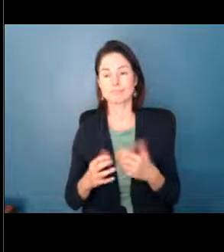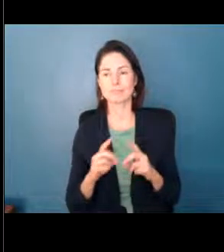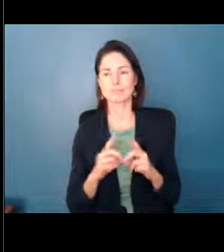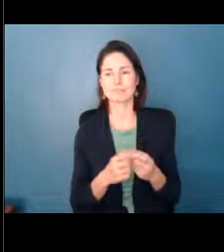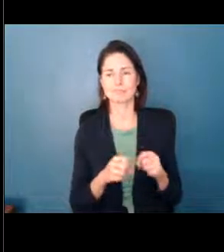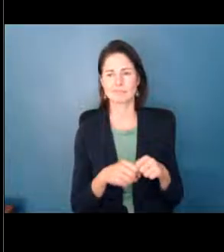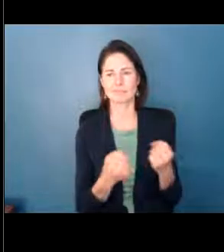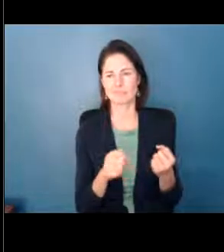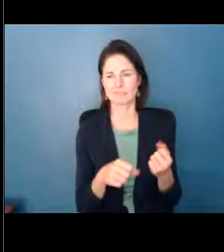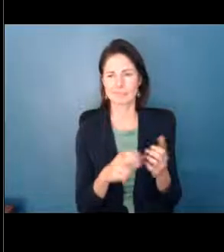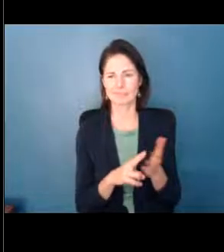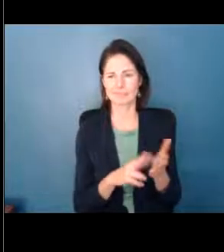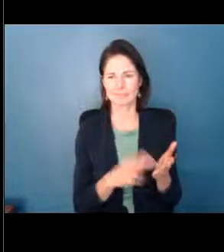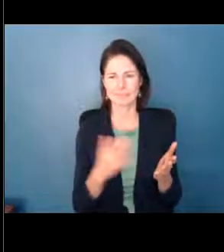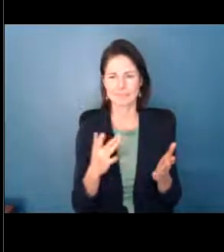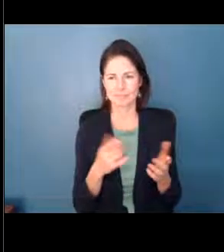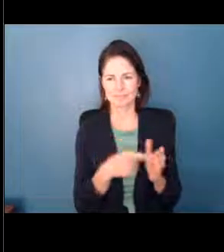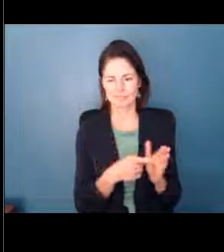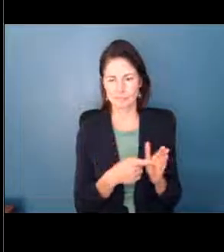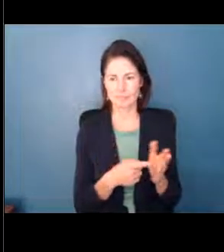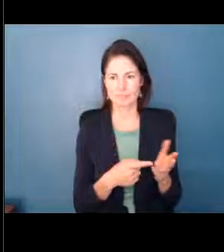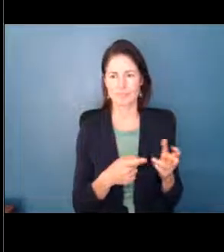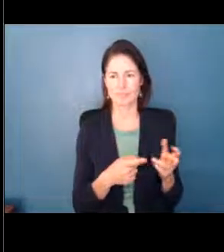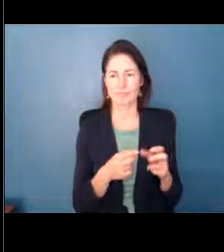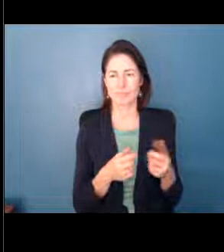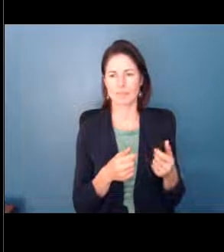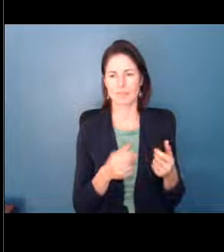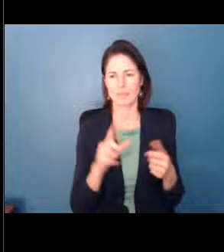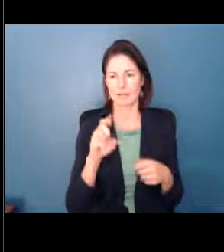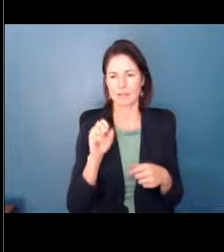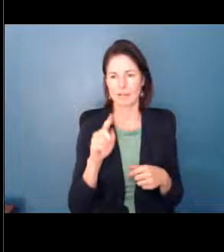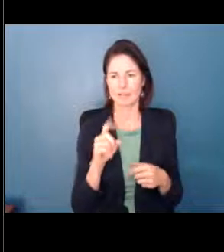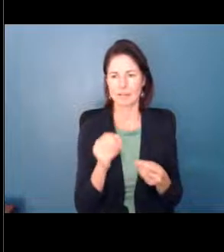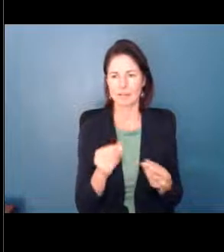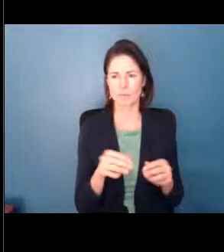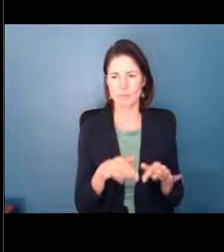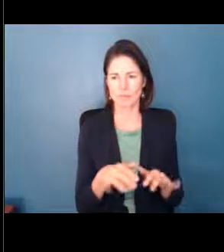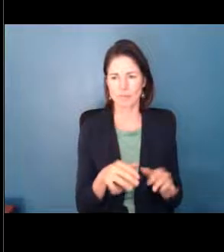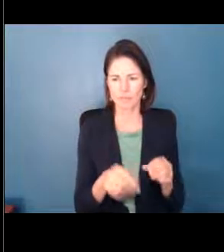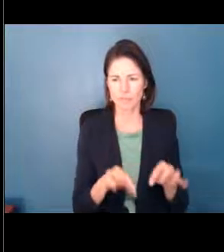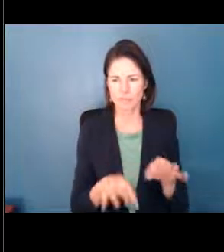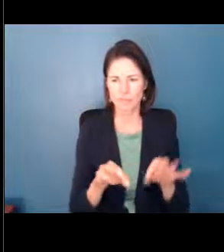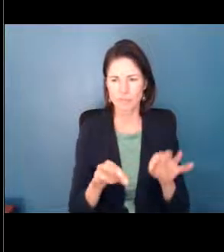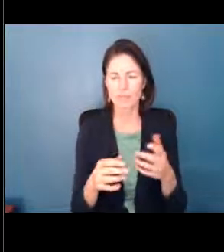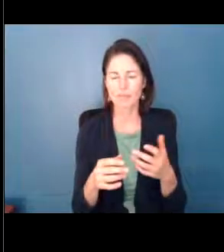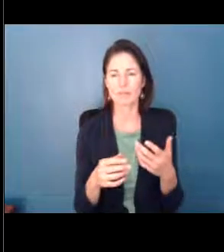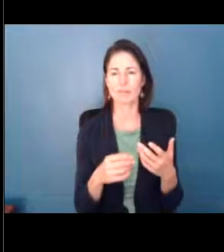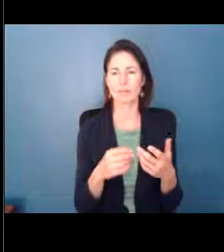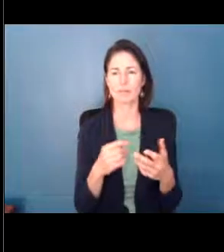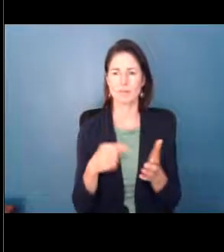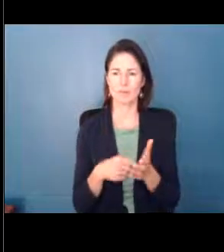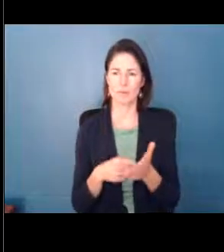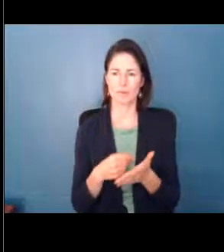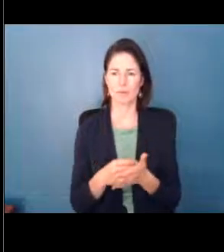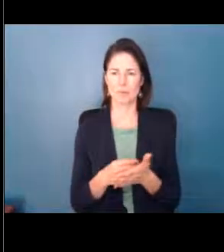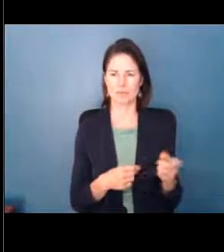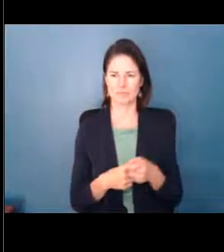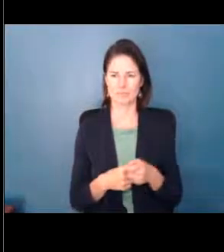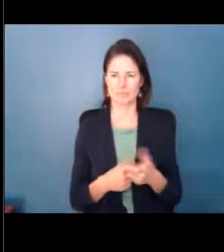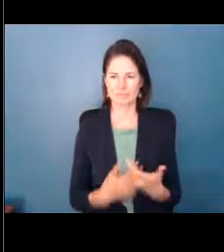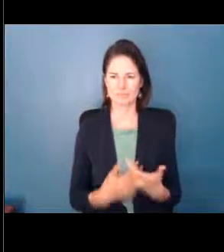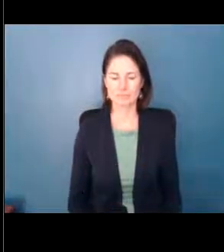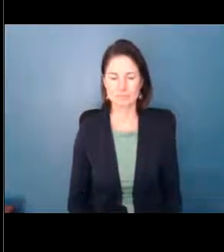by reclassifying aerially deposited lead soils during construction and improperly deducted monies owed to them for the cost savings. In